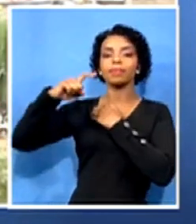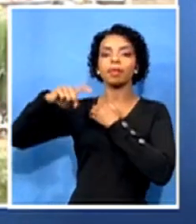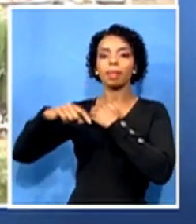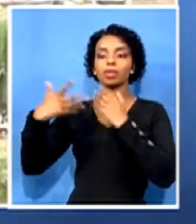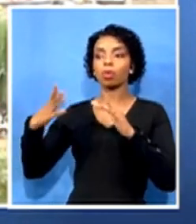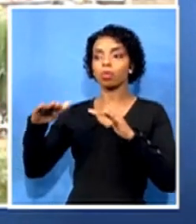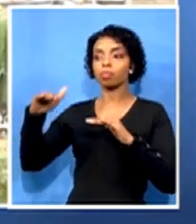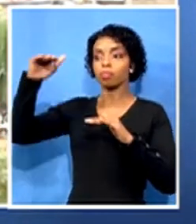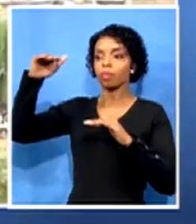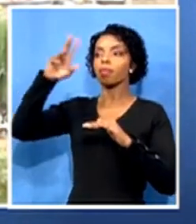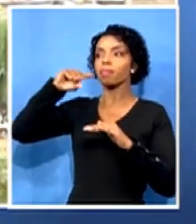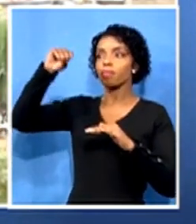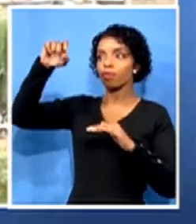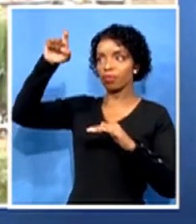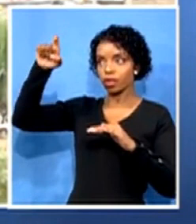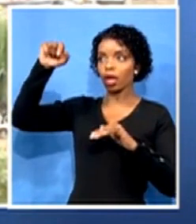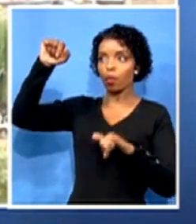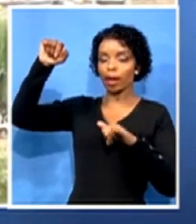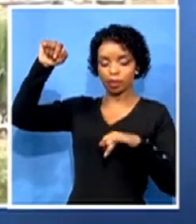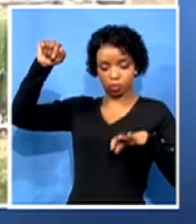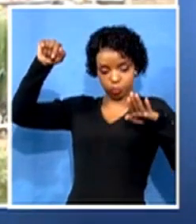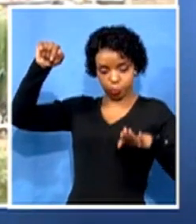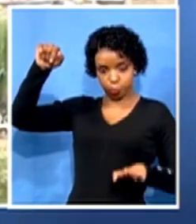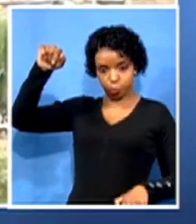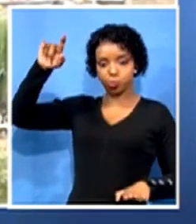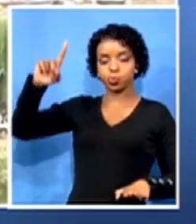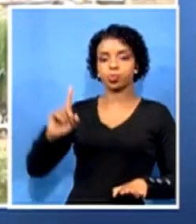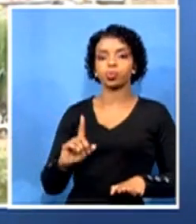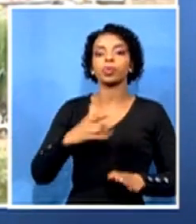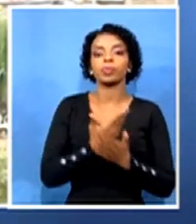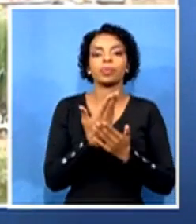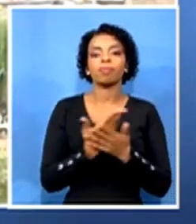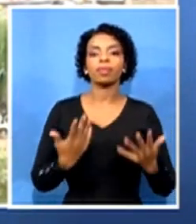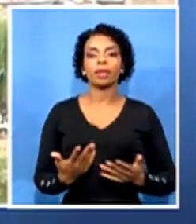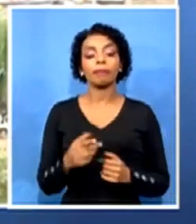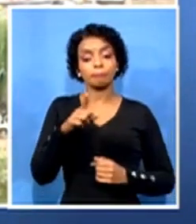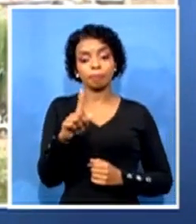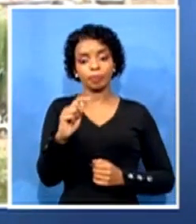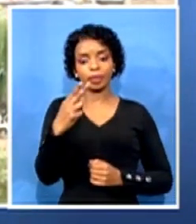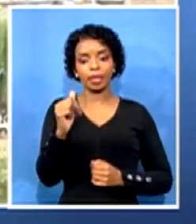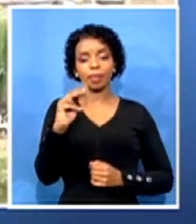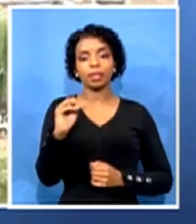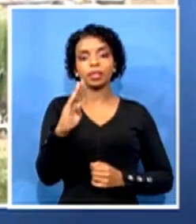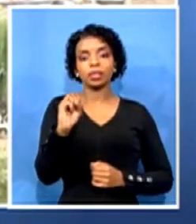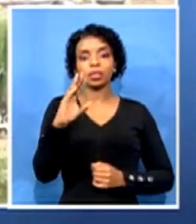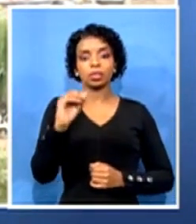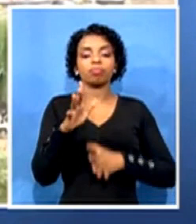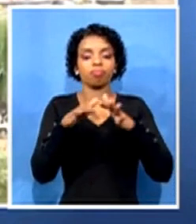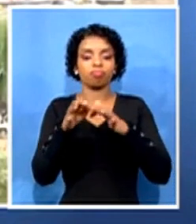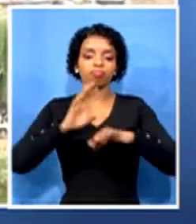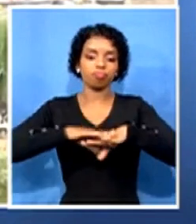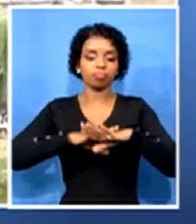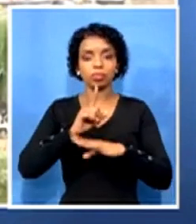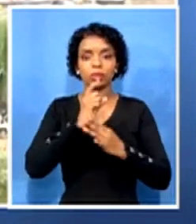just explaining the issue of some of the casualties that we observed overnight and giving us clarity in terms